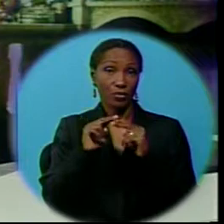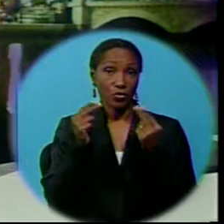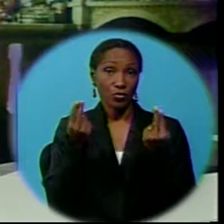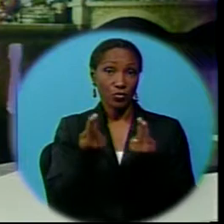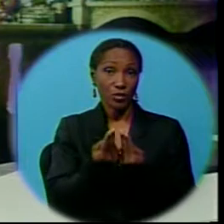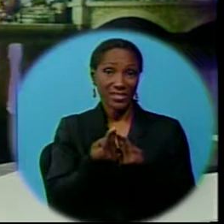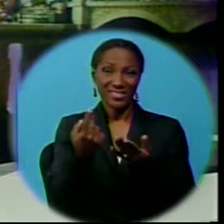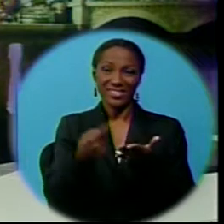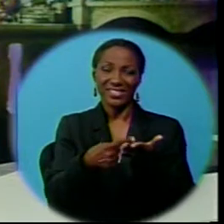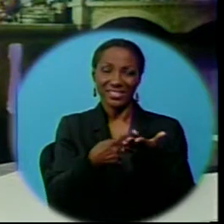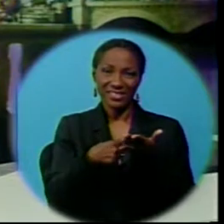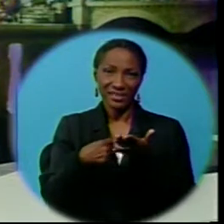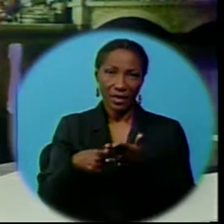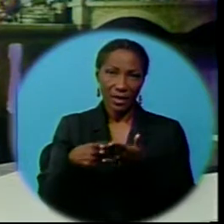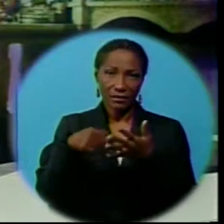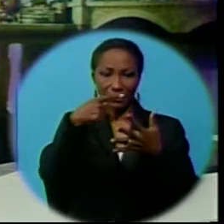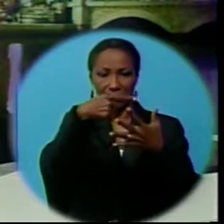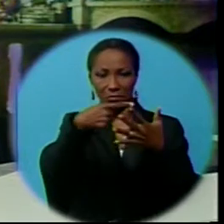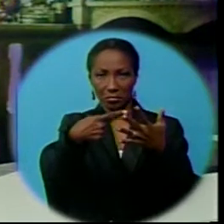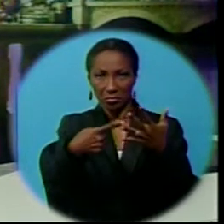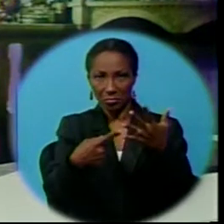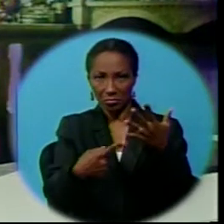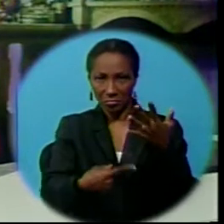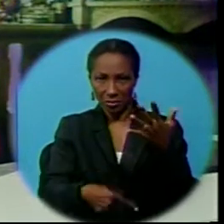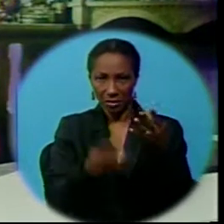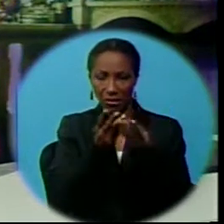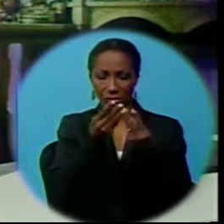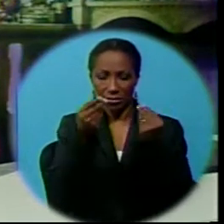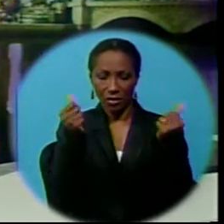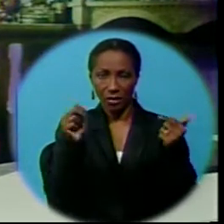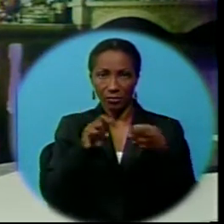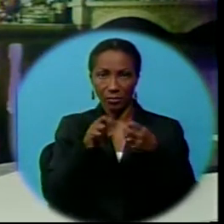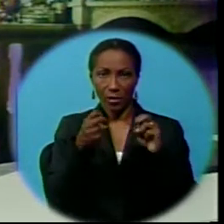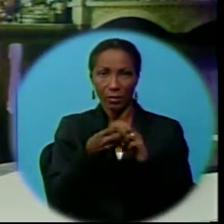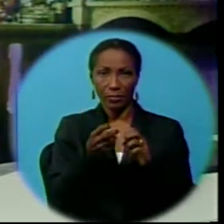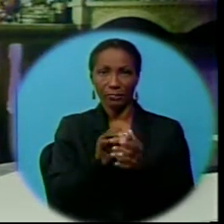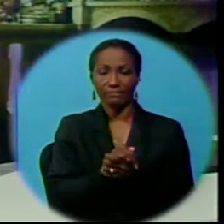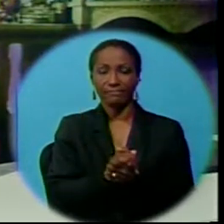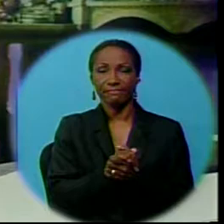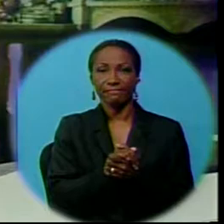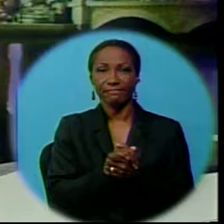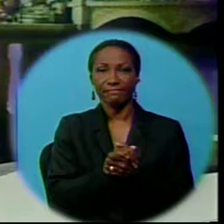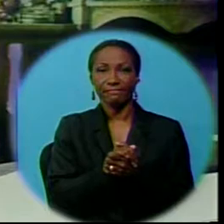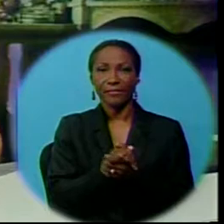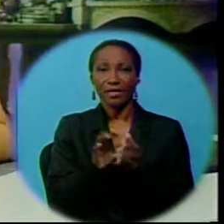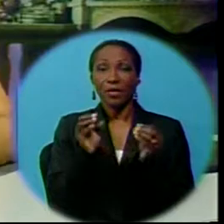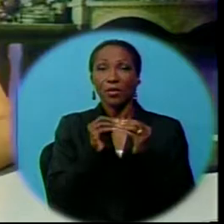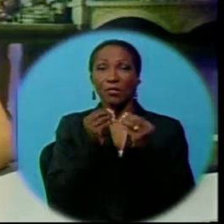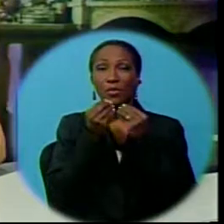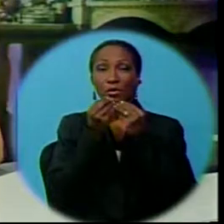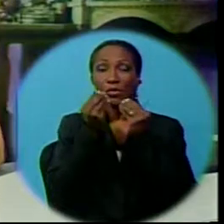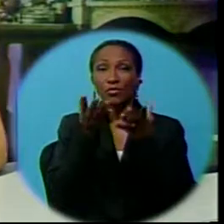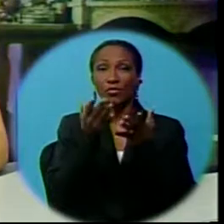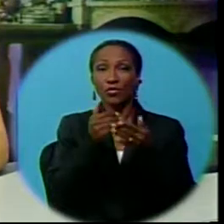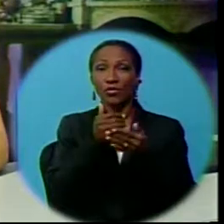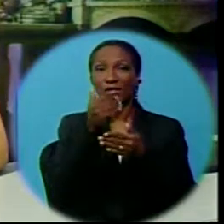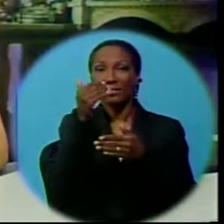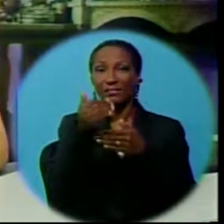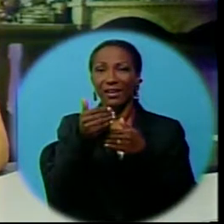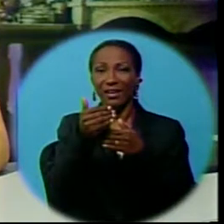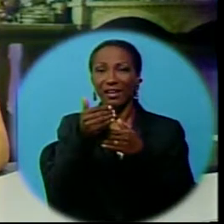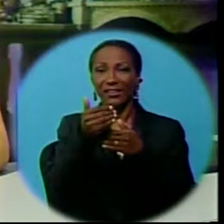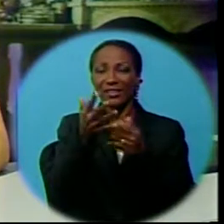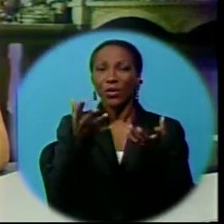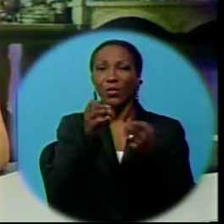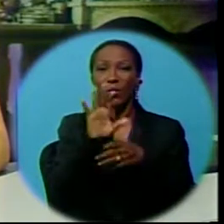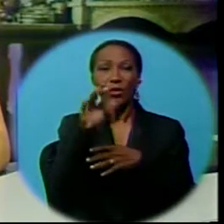frame to have the matter resolved as proposed by Minister Chris Sinclair. Well, we'll have more news in just a moment, but first we want to get